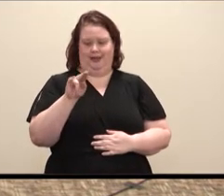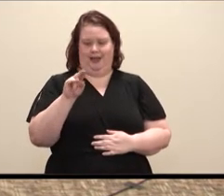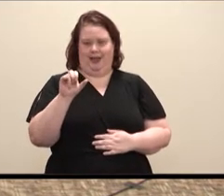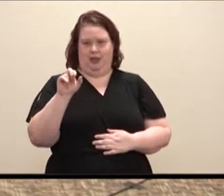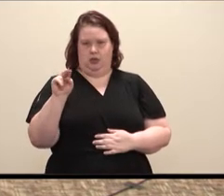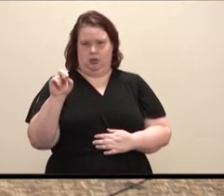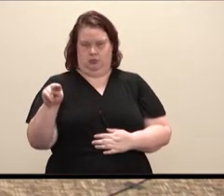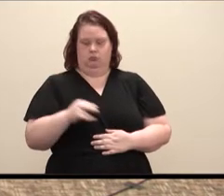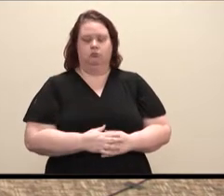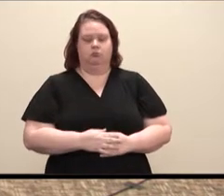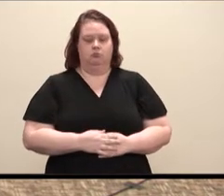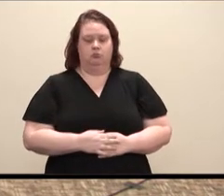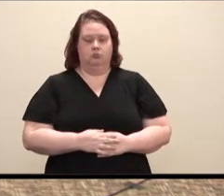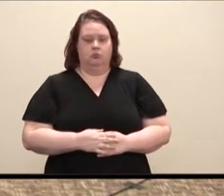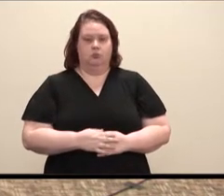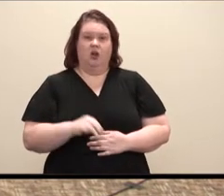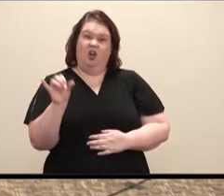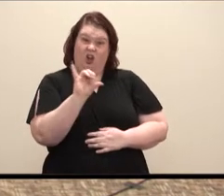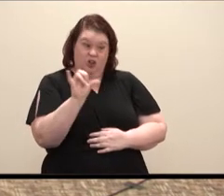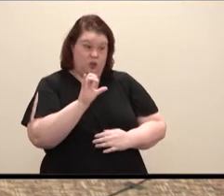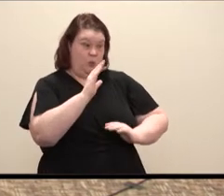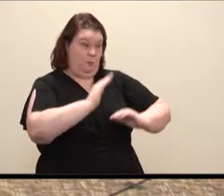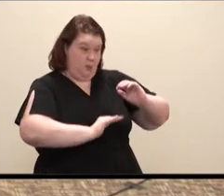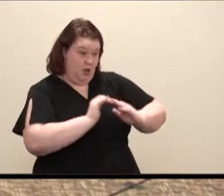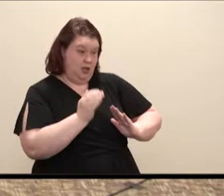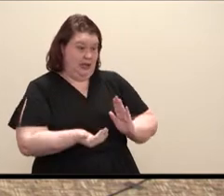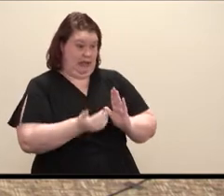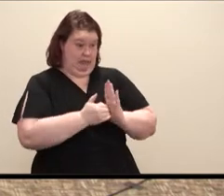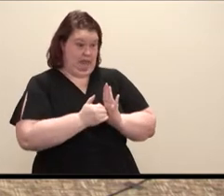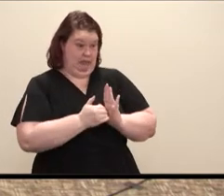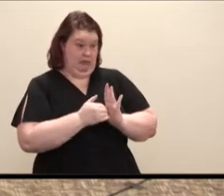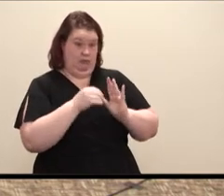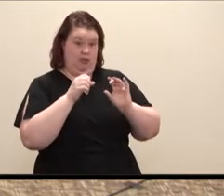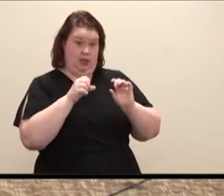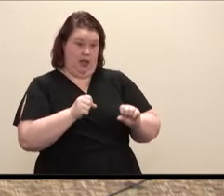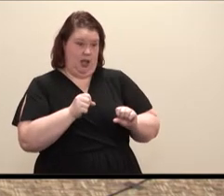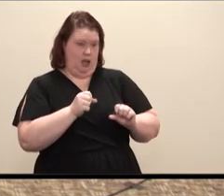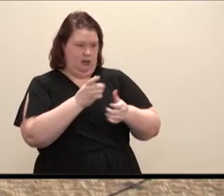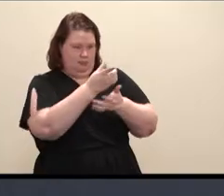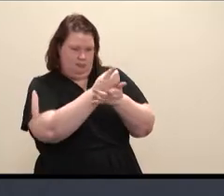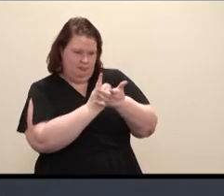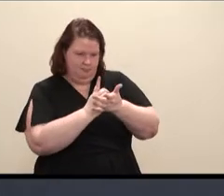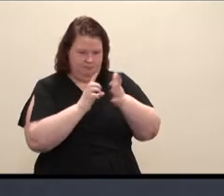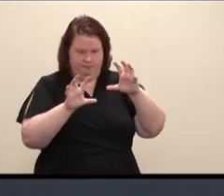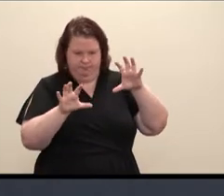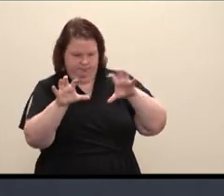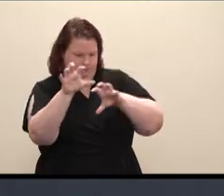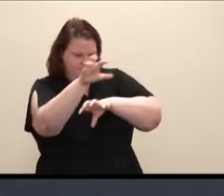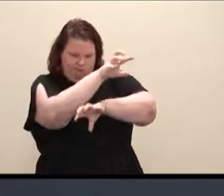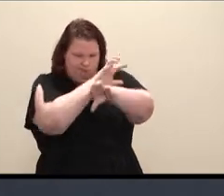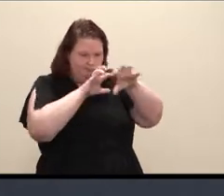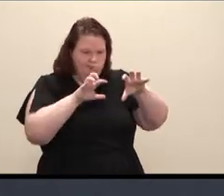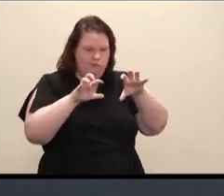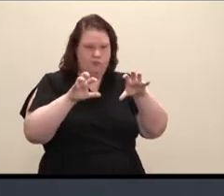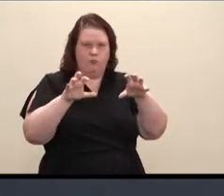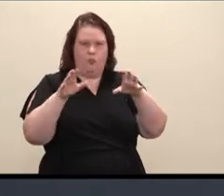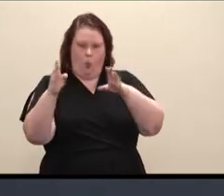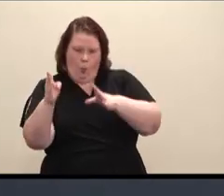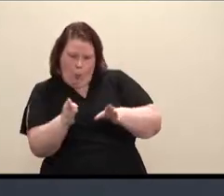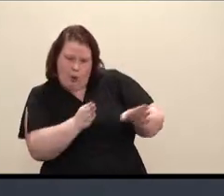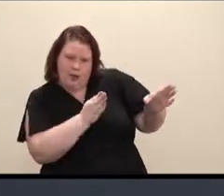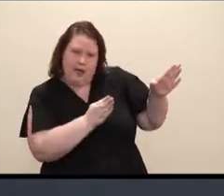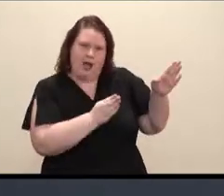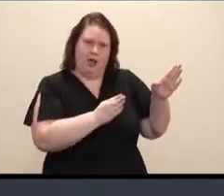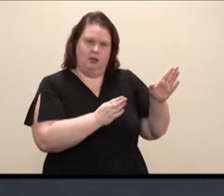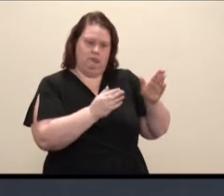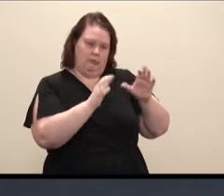to work on design and to change spaces for instruction and reorganize where things are.